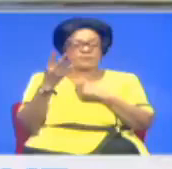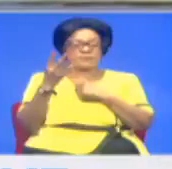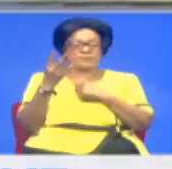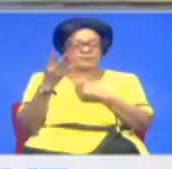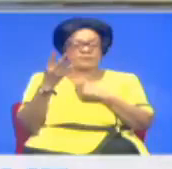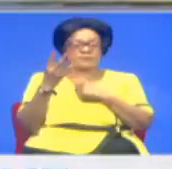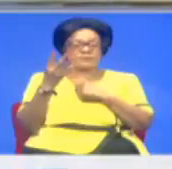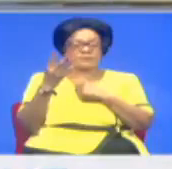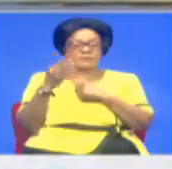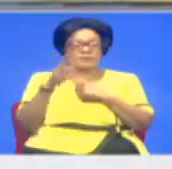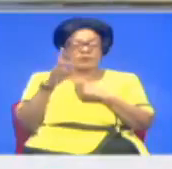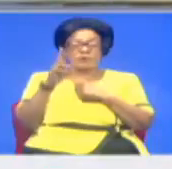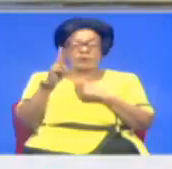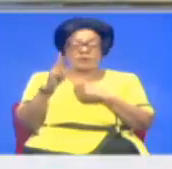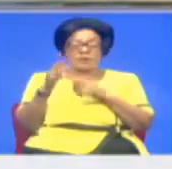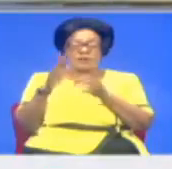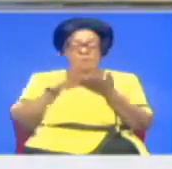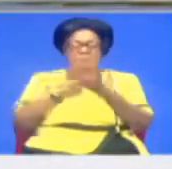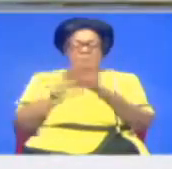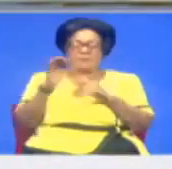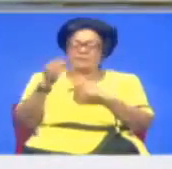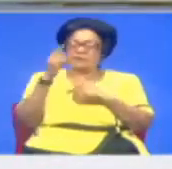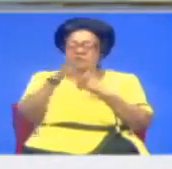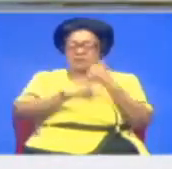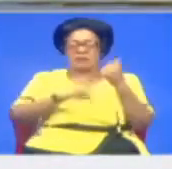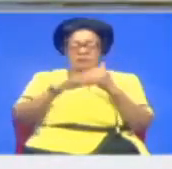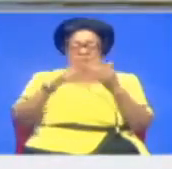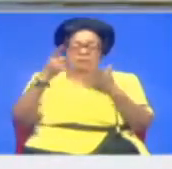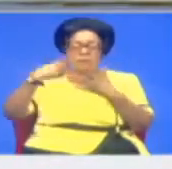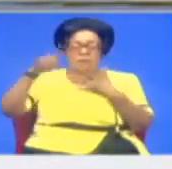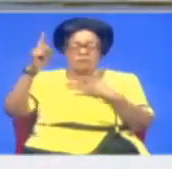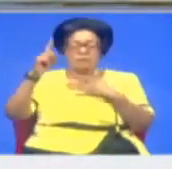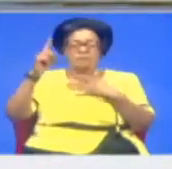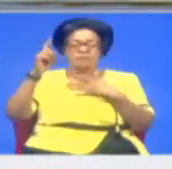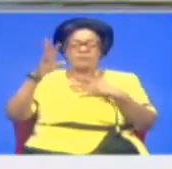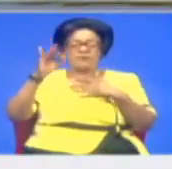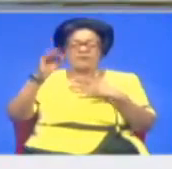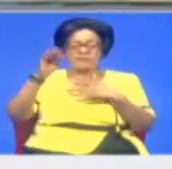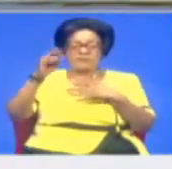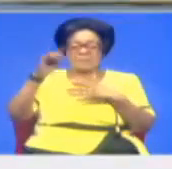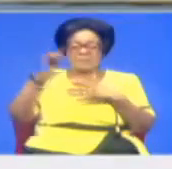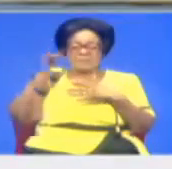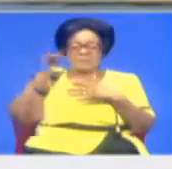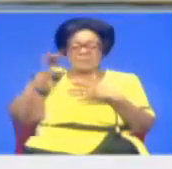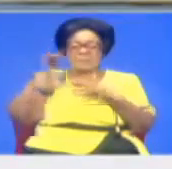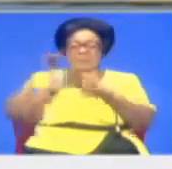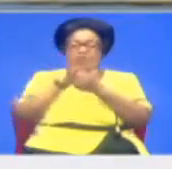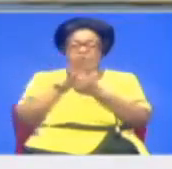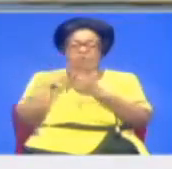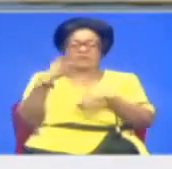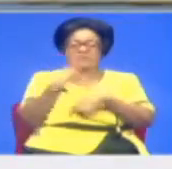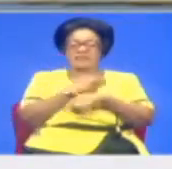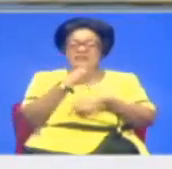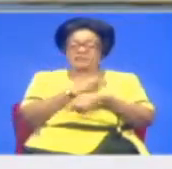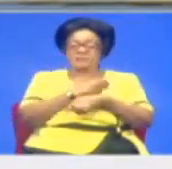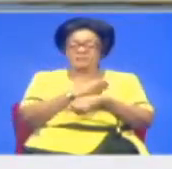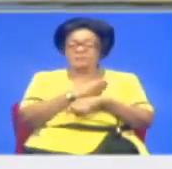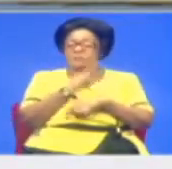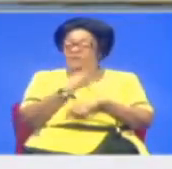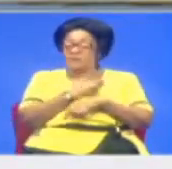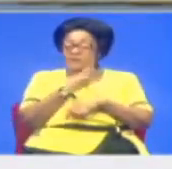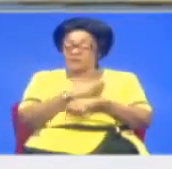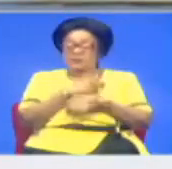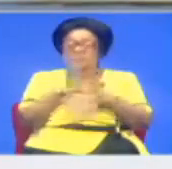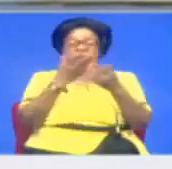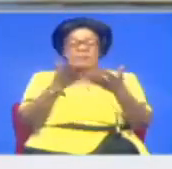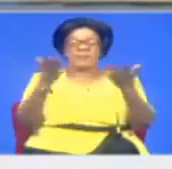Well, the United Kingdom has become the first country to approve the Pfizer-BioNTech's COVID-19 vaccine. The vaccine will be made